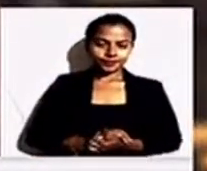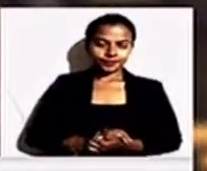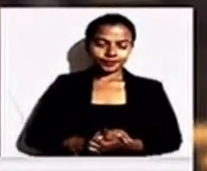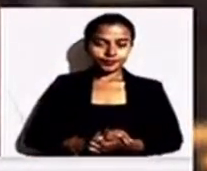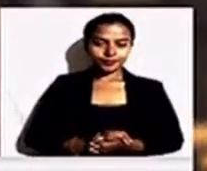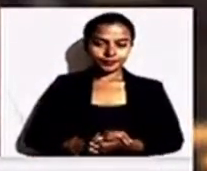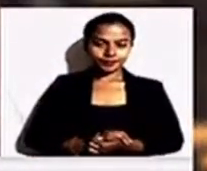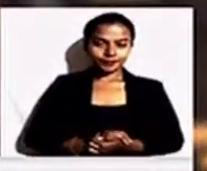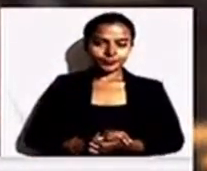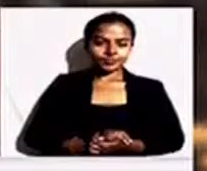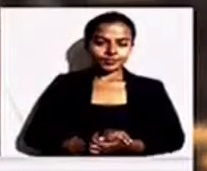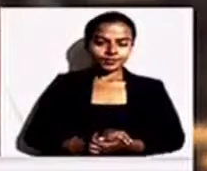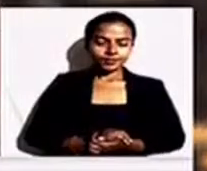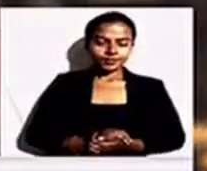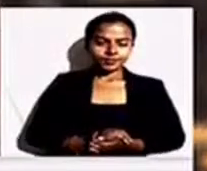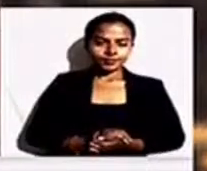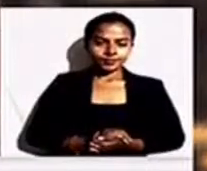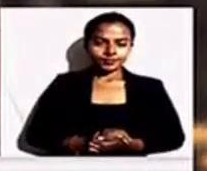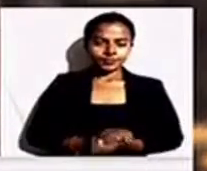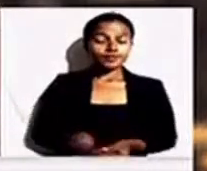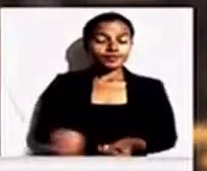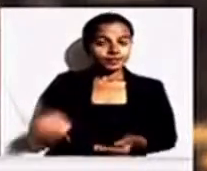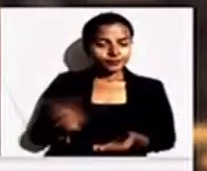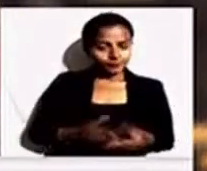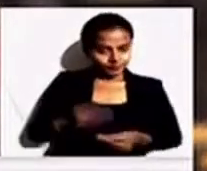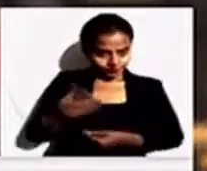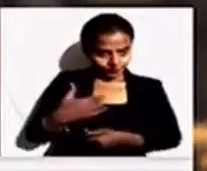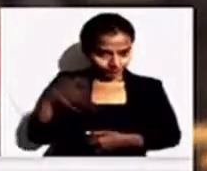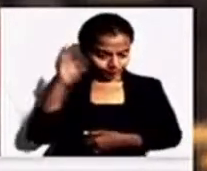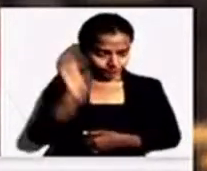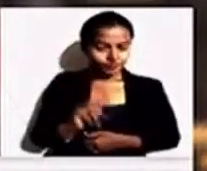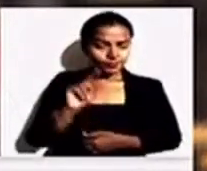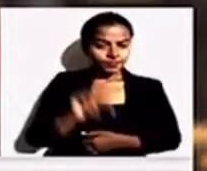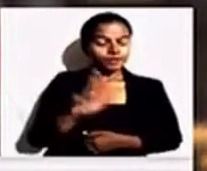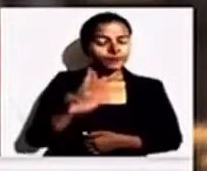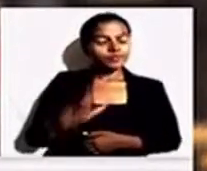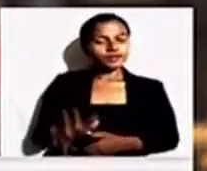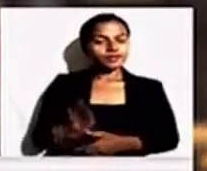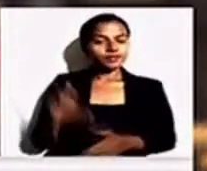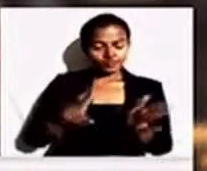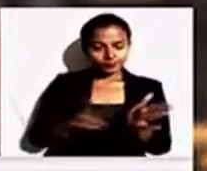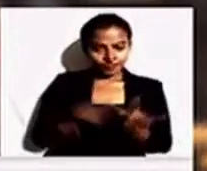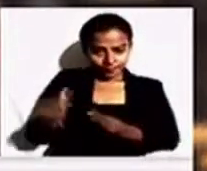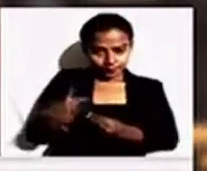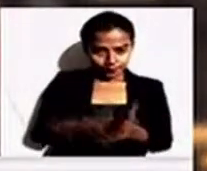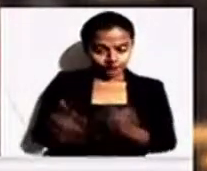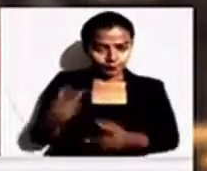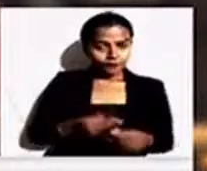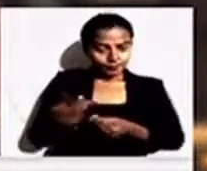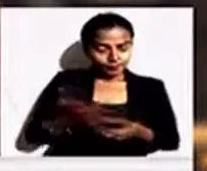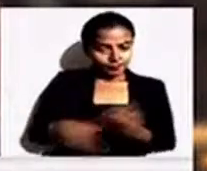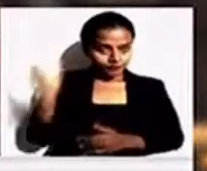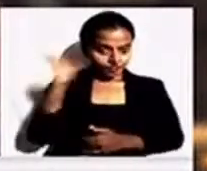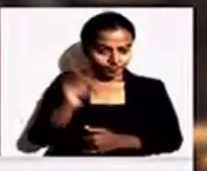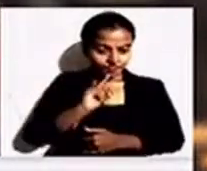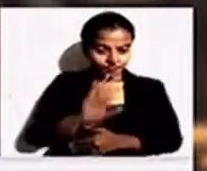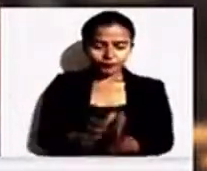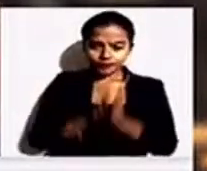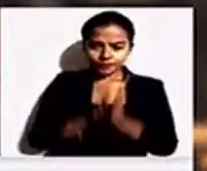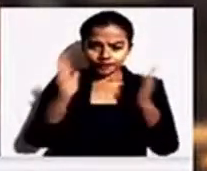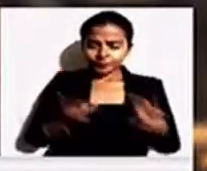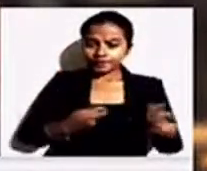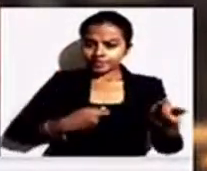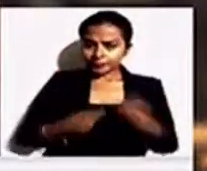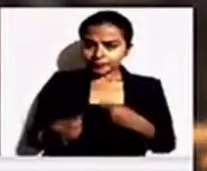In more news this evening, on the 29th of November, Newsfirst reported on the attempts to clear a massive expanse of land in a water catchment